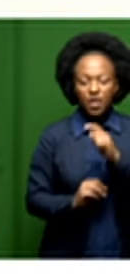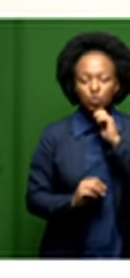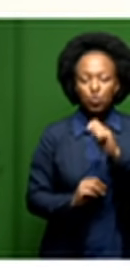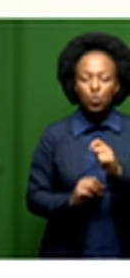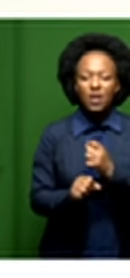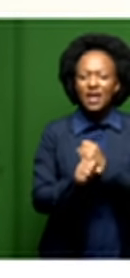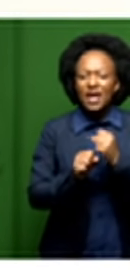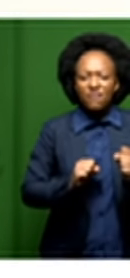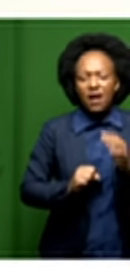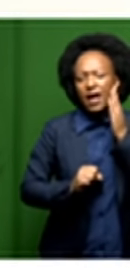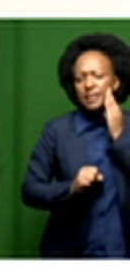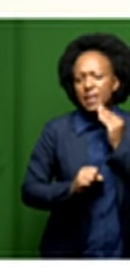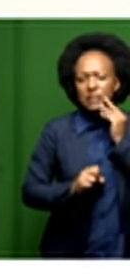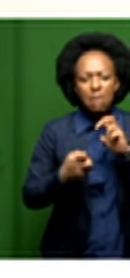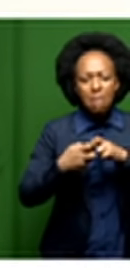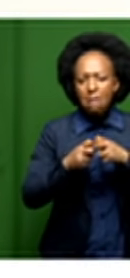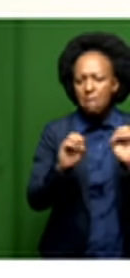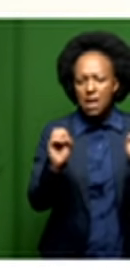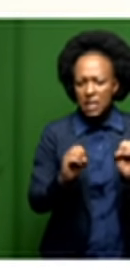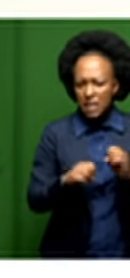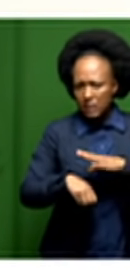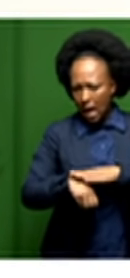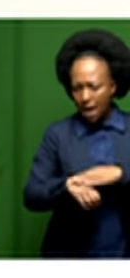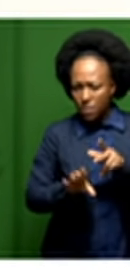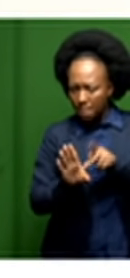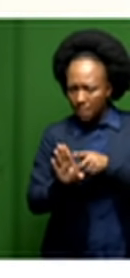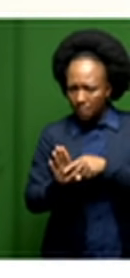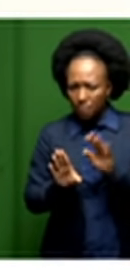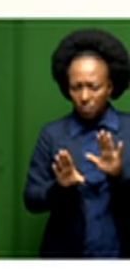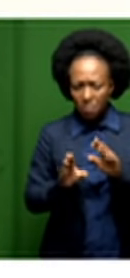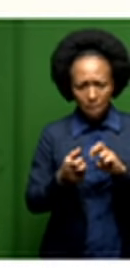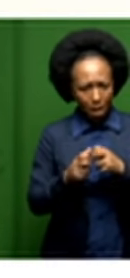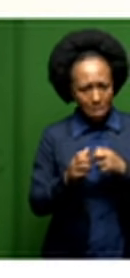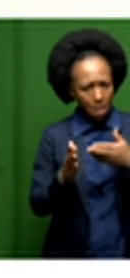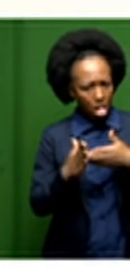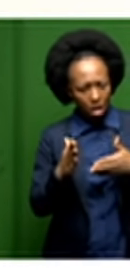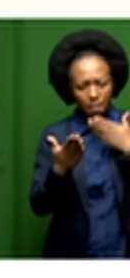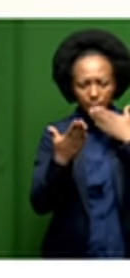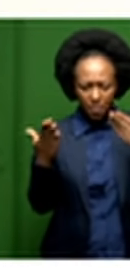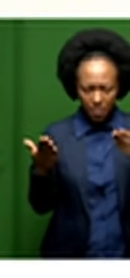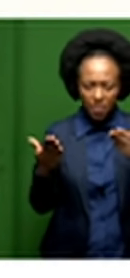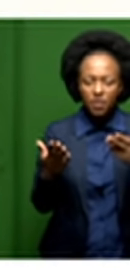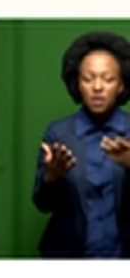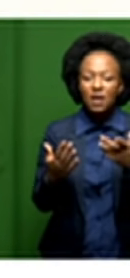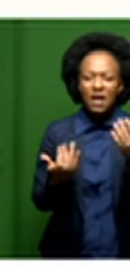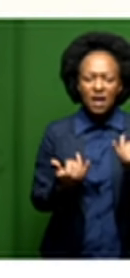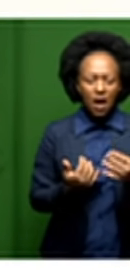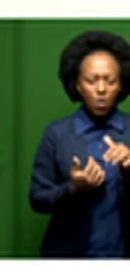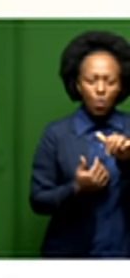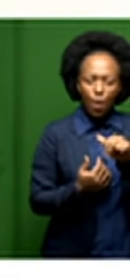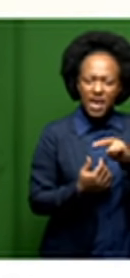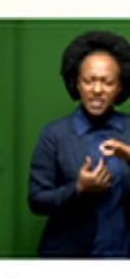did not experience any problem whilst they were actually participating in those processes. Yeah. And as for the